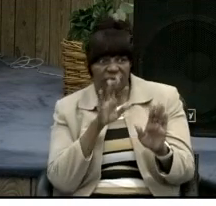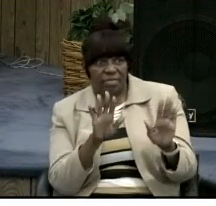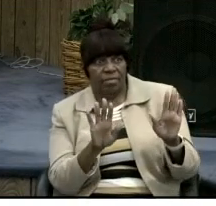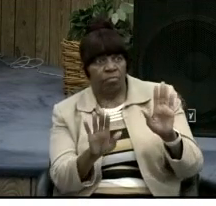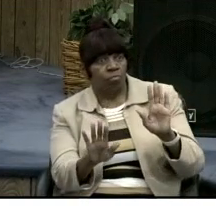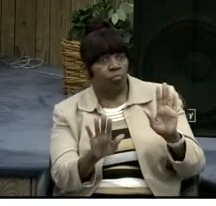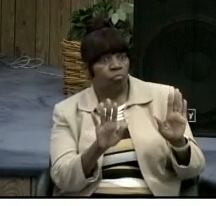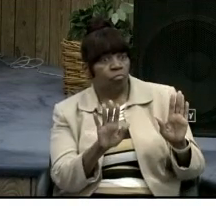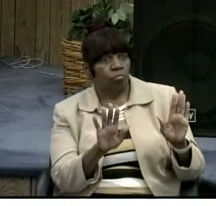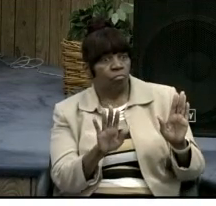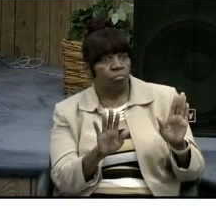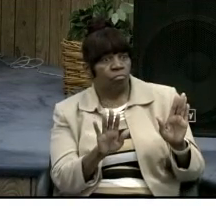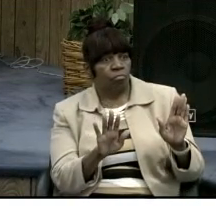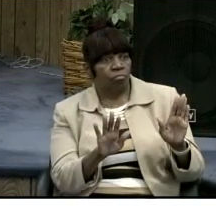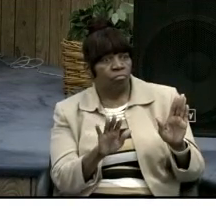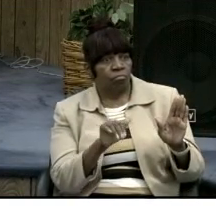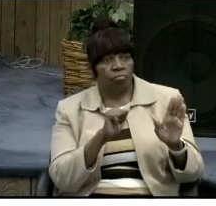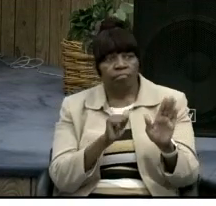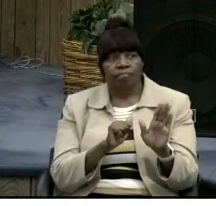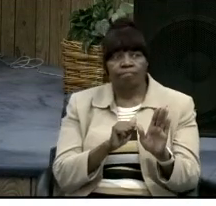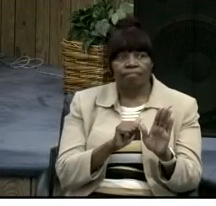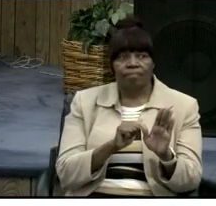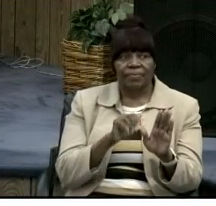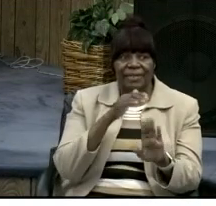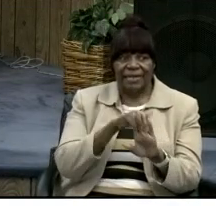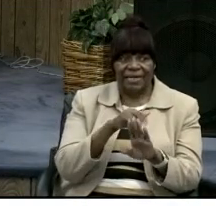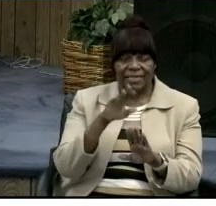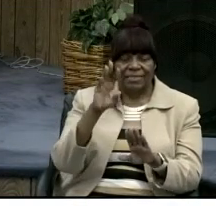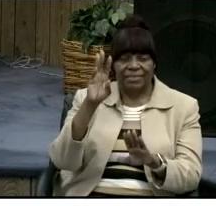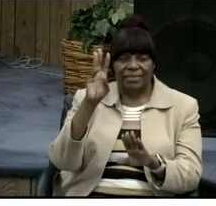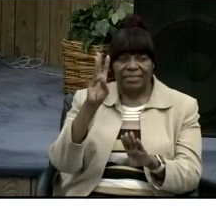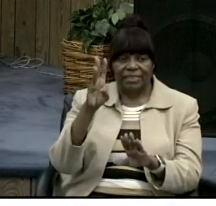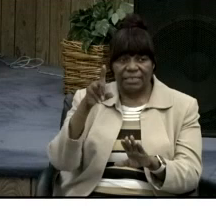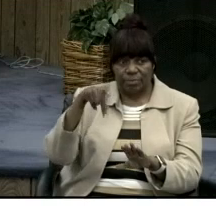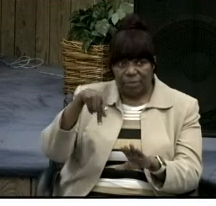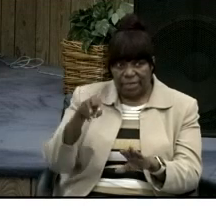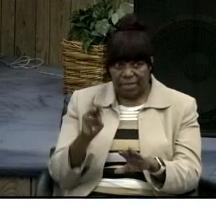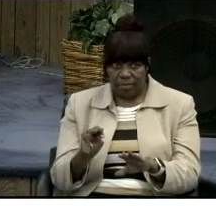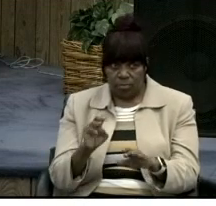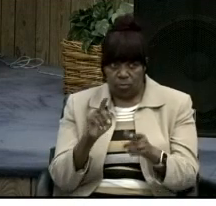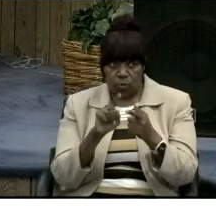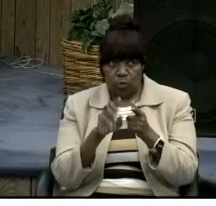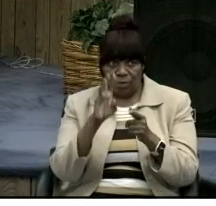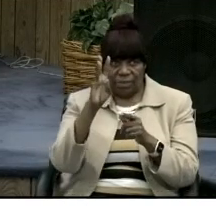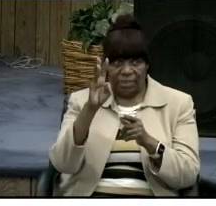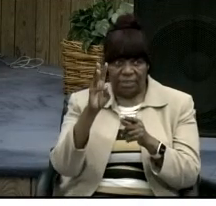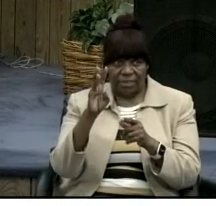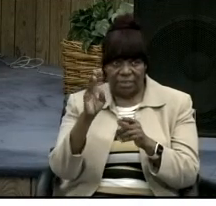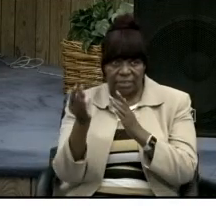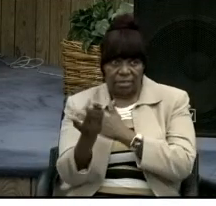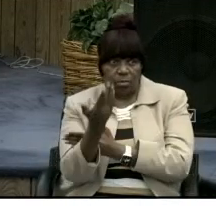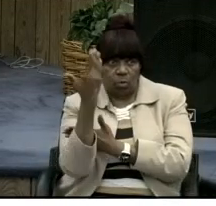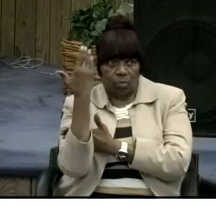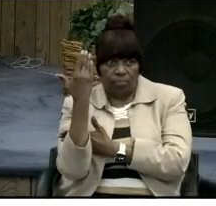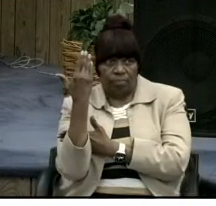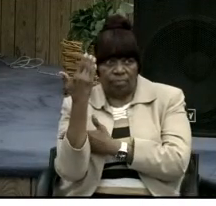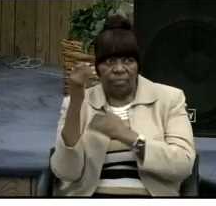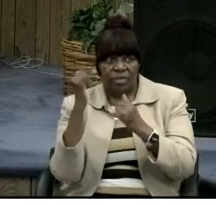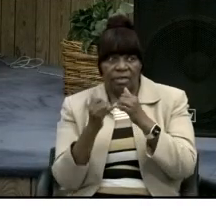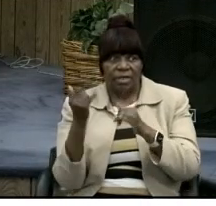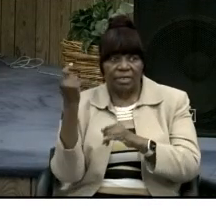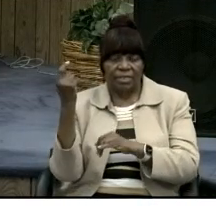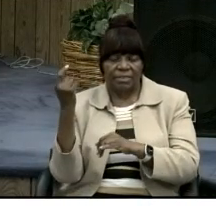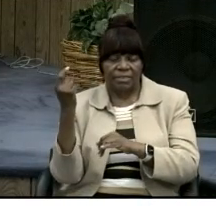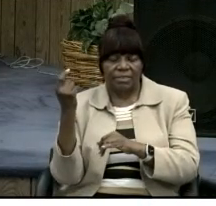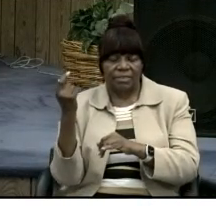Nothing. Now, 6 p.m. to 6 a.m. And then, of course, the last 10 days, we